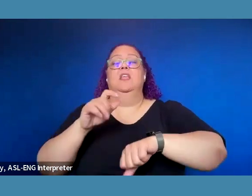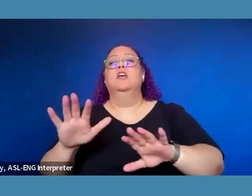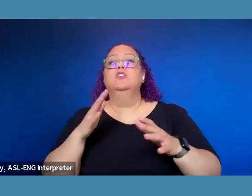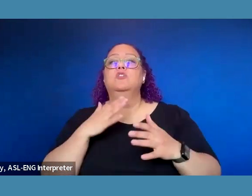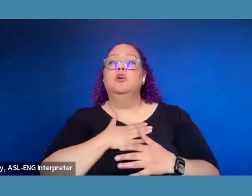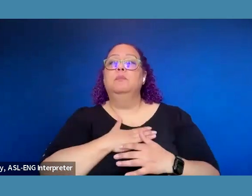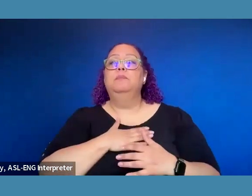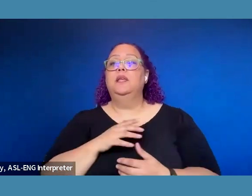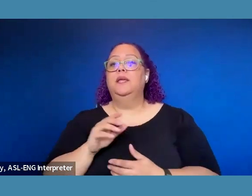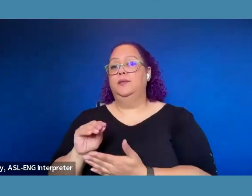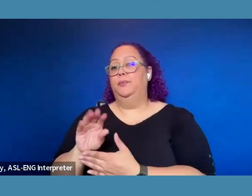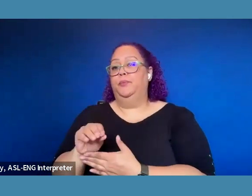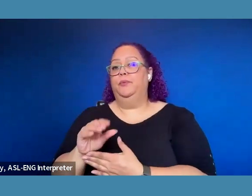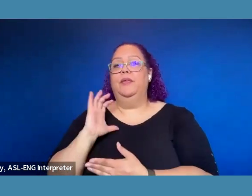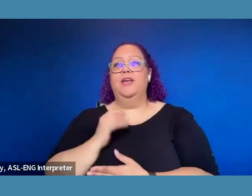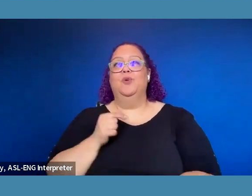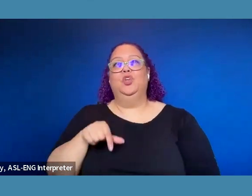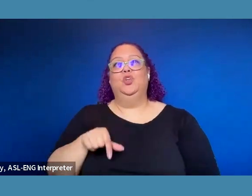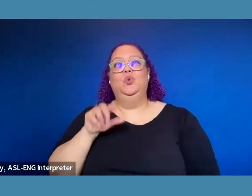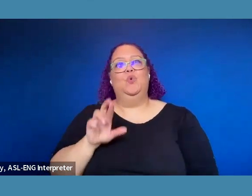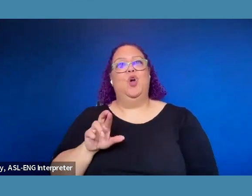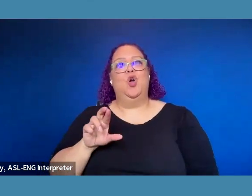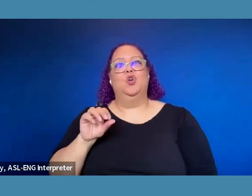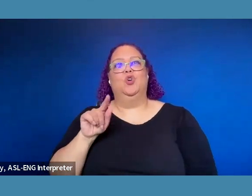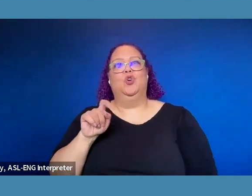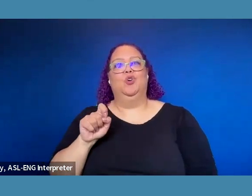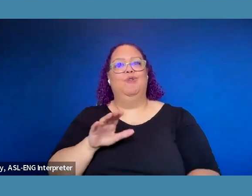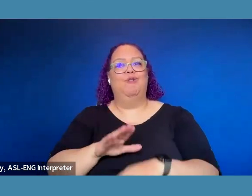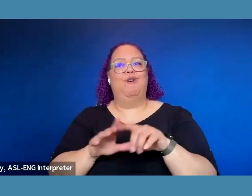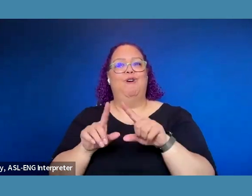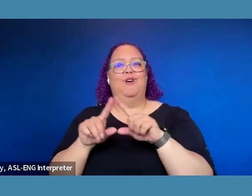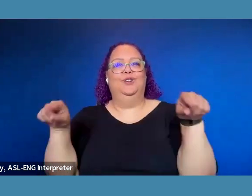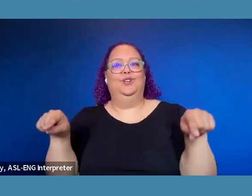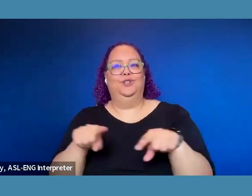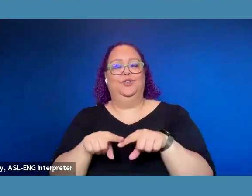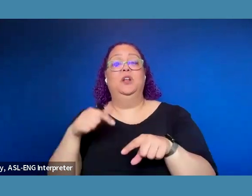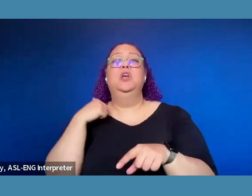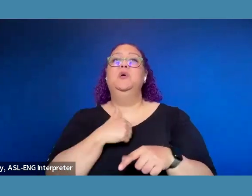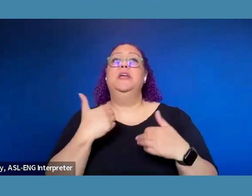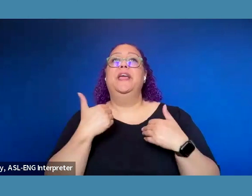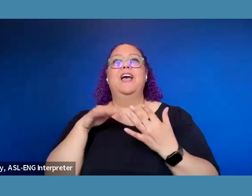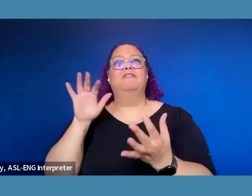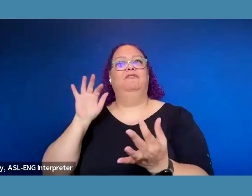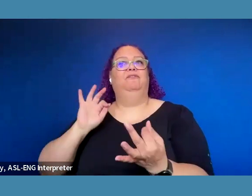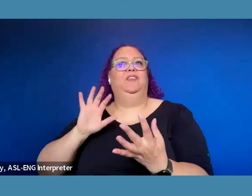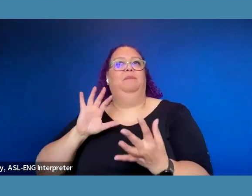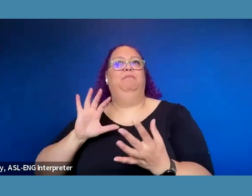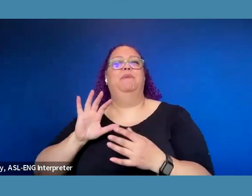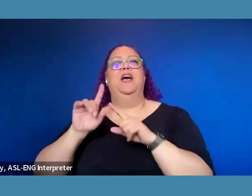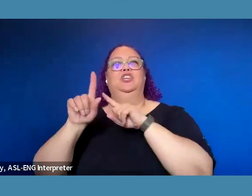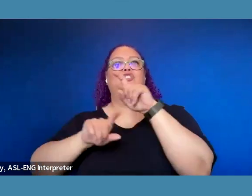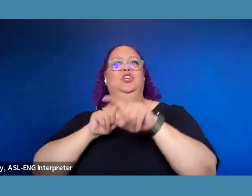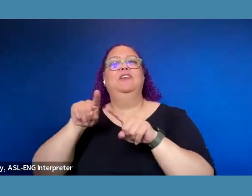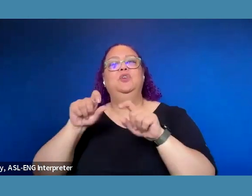QR code on the screen. We have a feedback survey that you can provide,